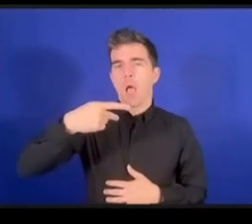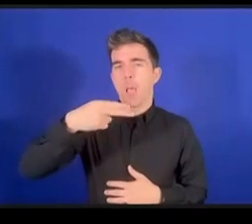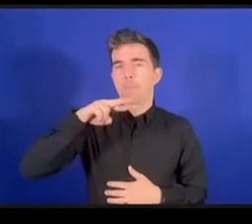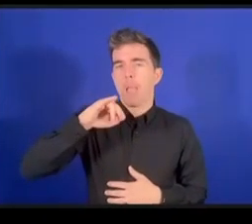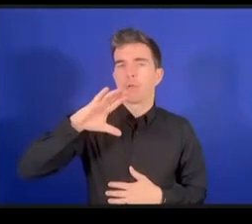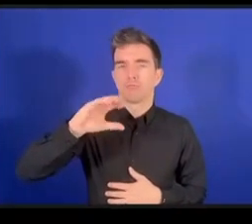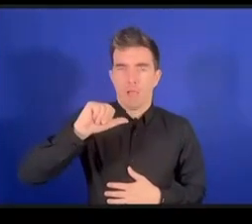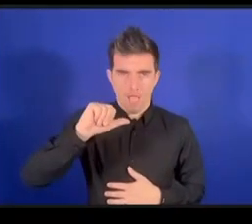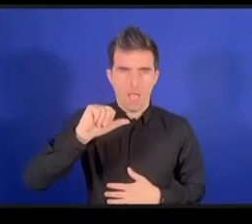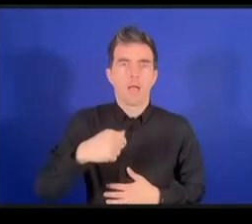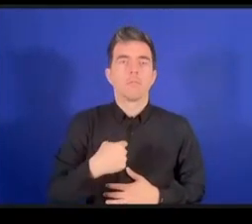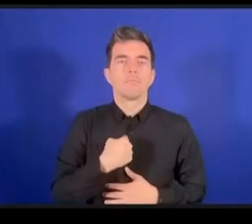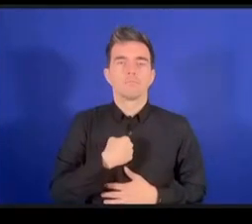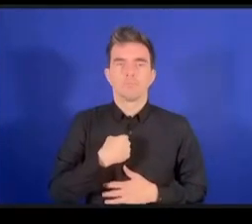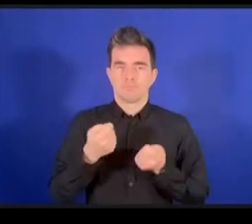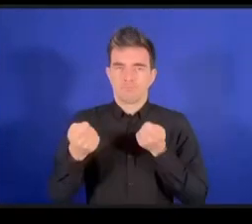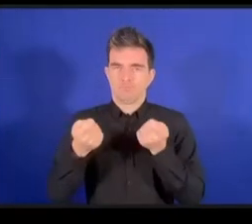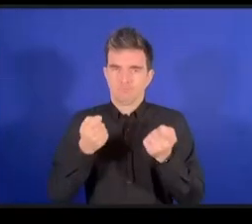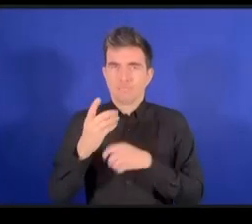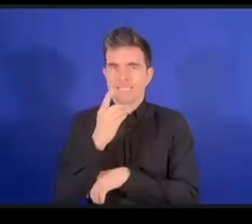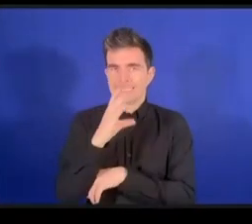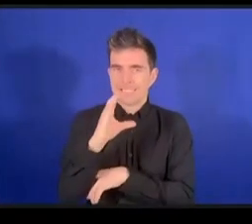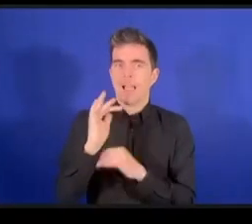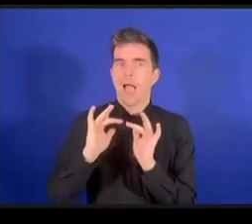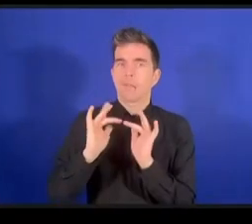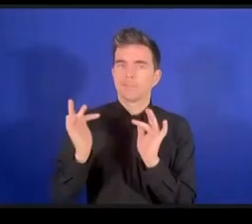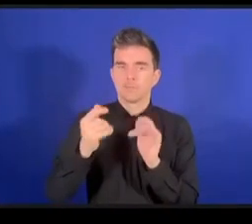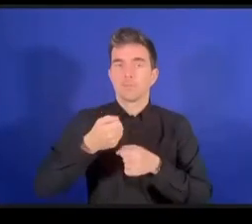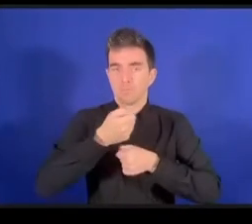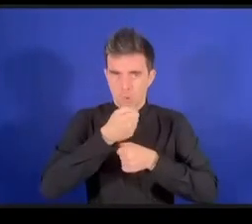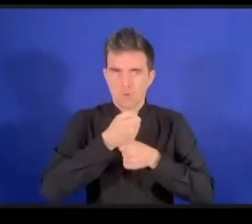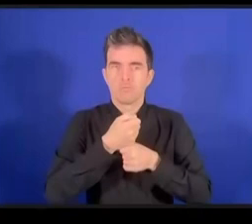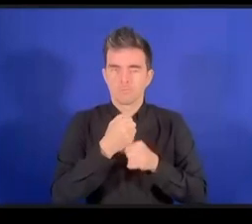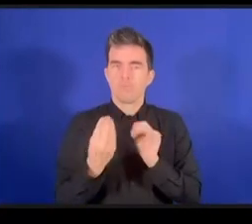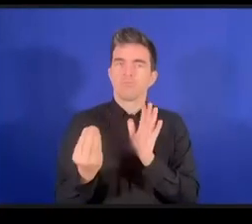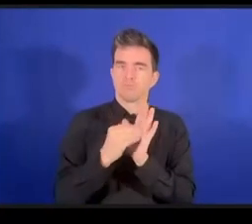session. I'd like to say that it was a very insightful session,